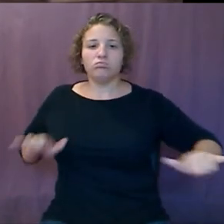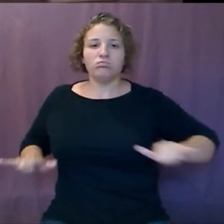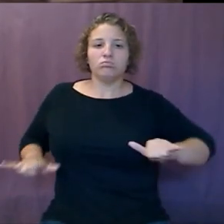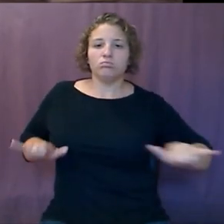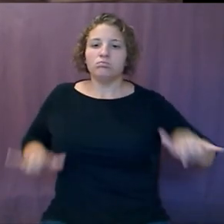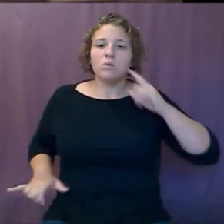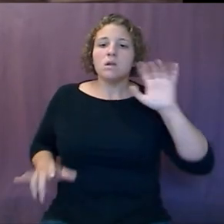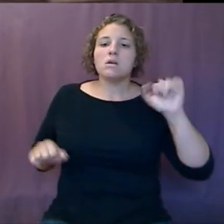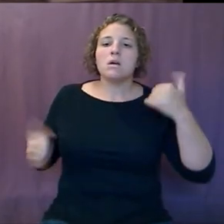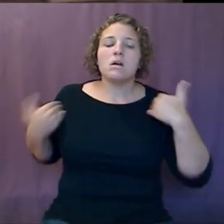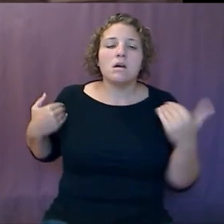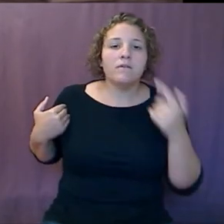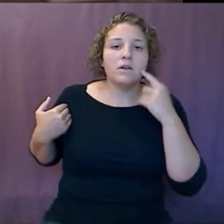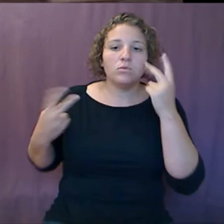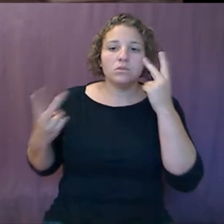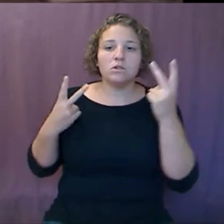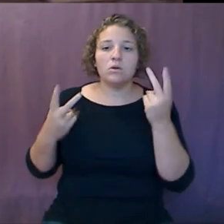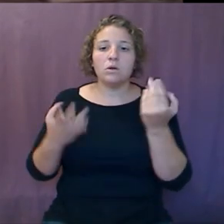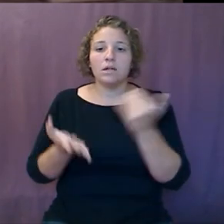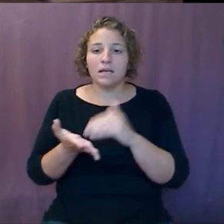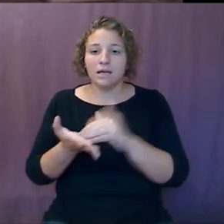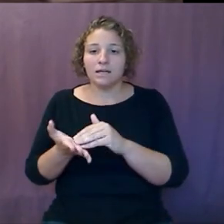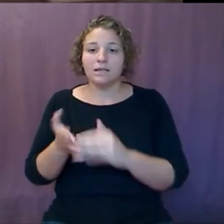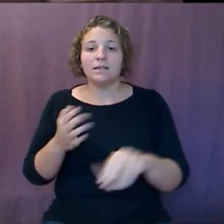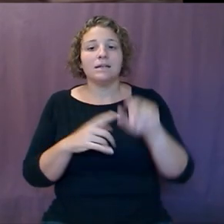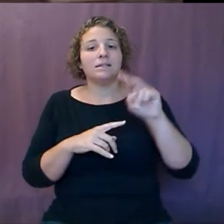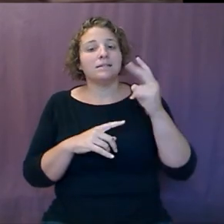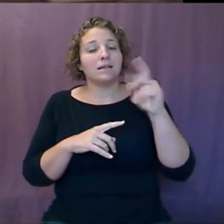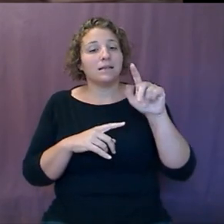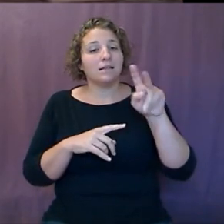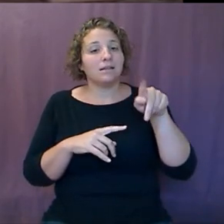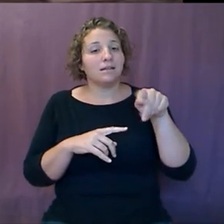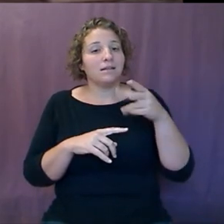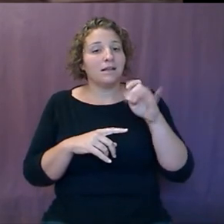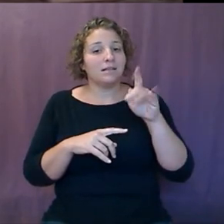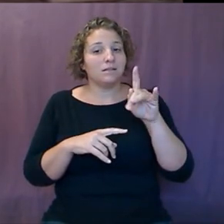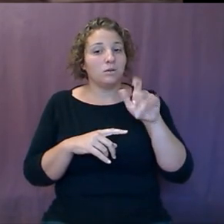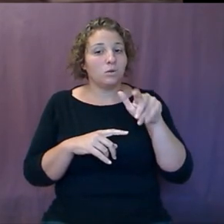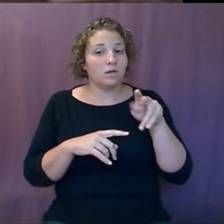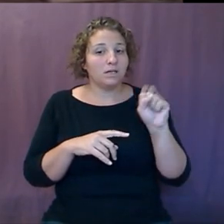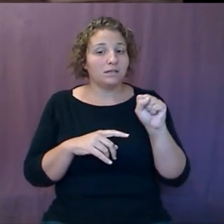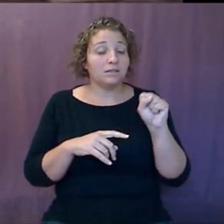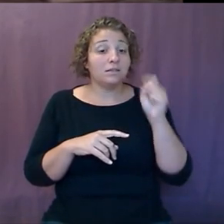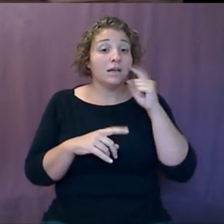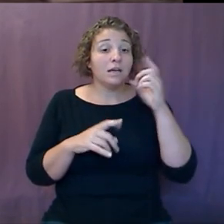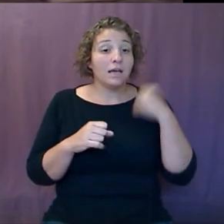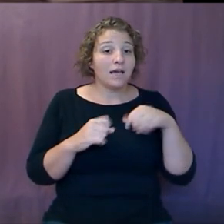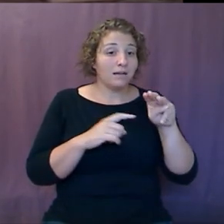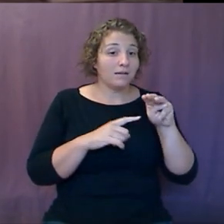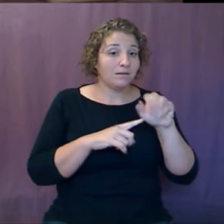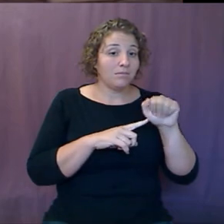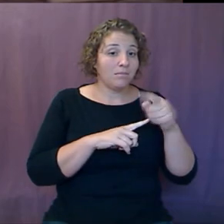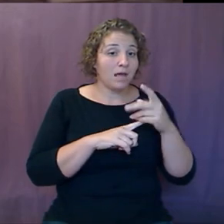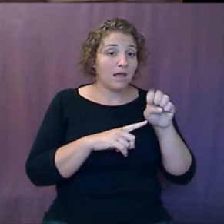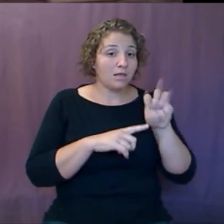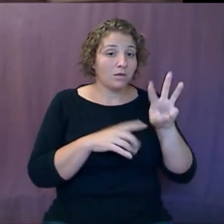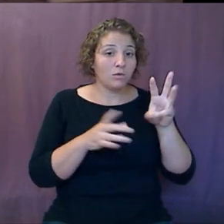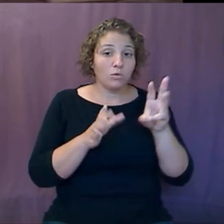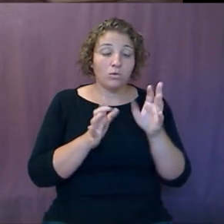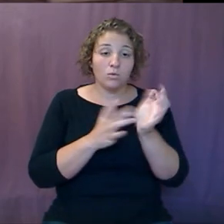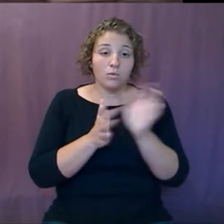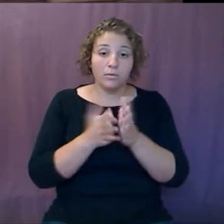also 2nd Thessalonians and from the Lord in Matthew 24 that in the middle of that peace agreement that he confirms he takes